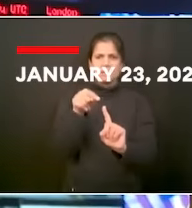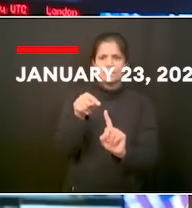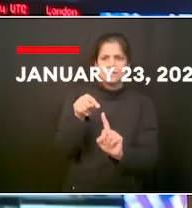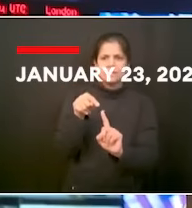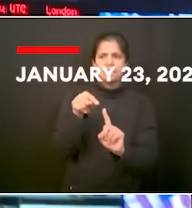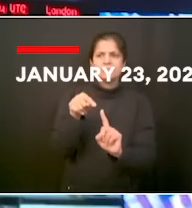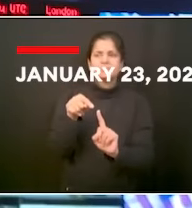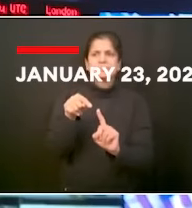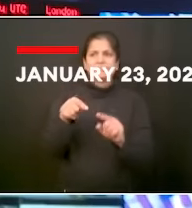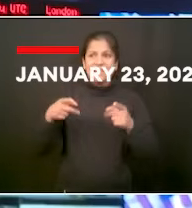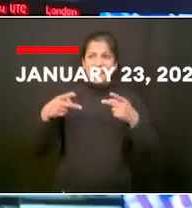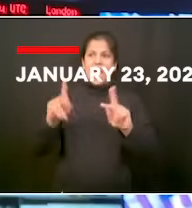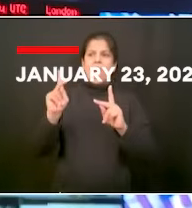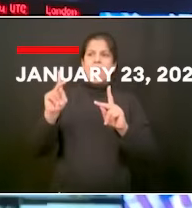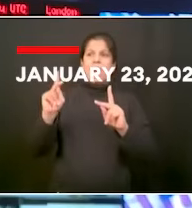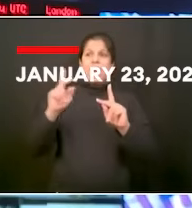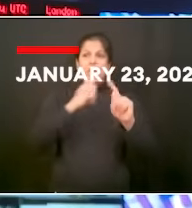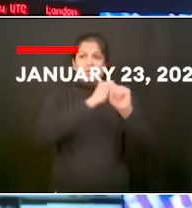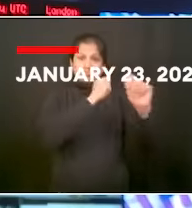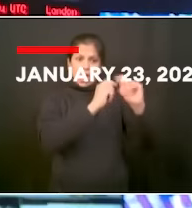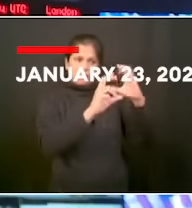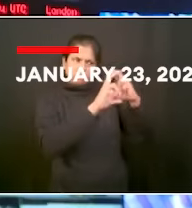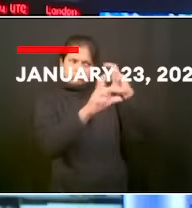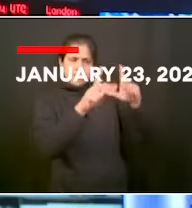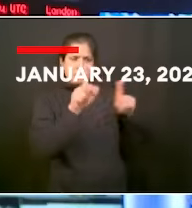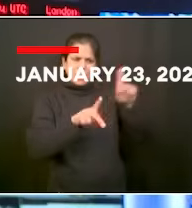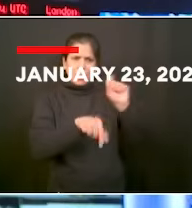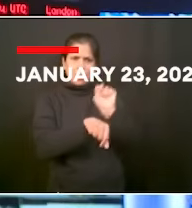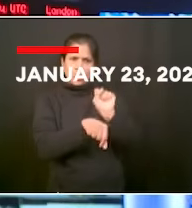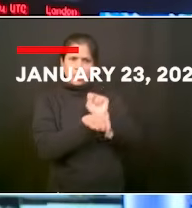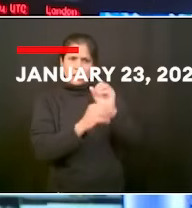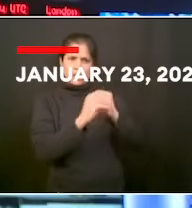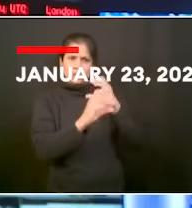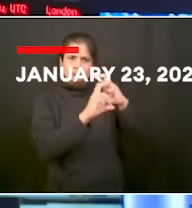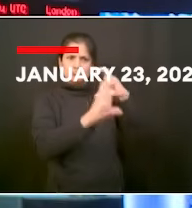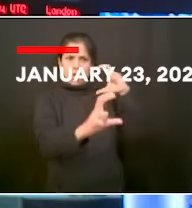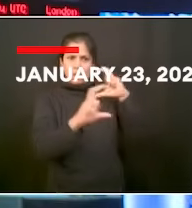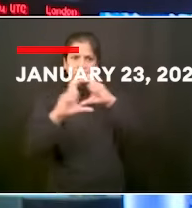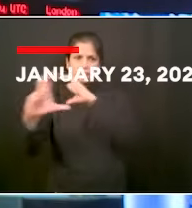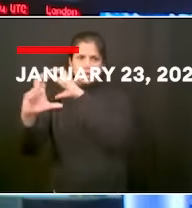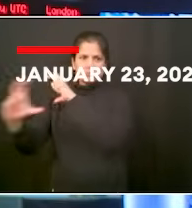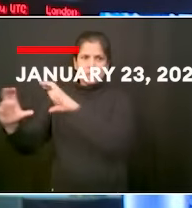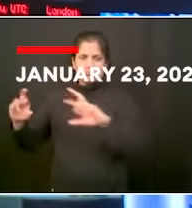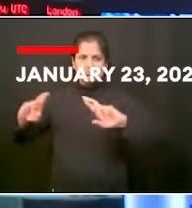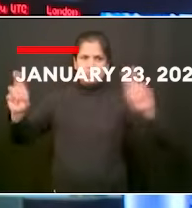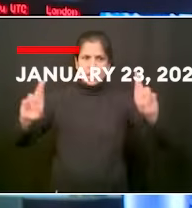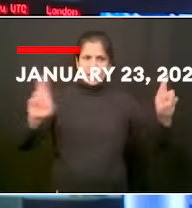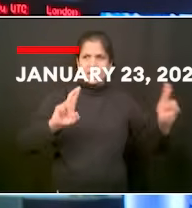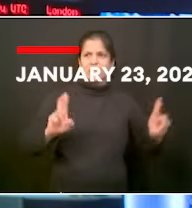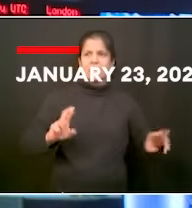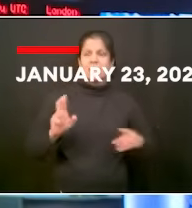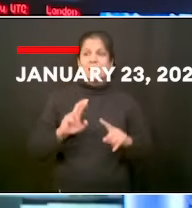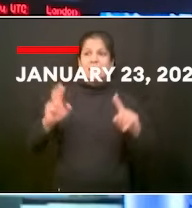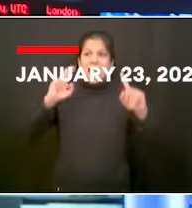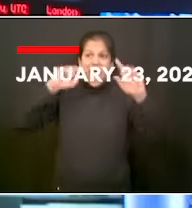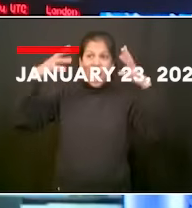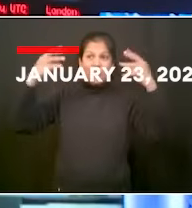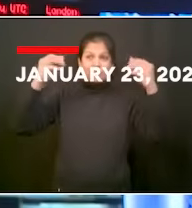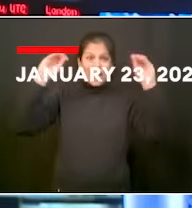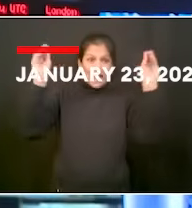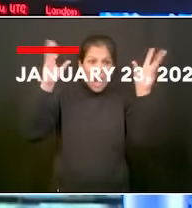roads. It's also really important that if there are emergency crews that need to move around the city, that they can do that easily. And then I think the other thing that we are